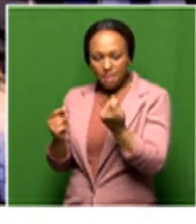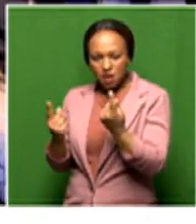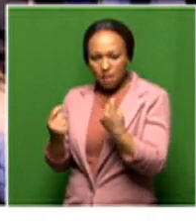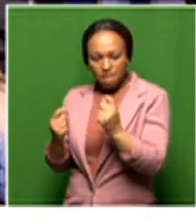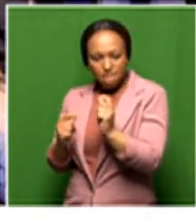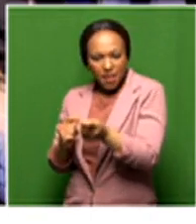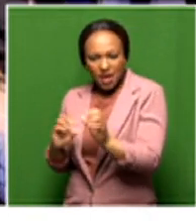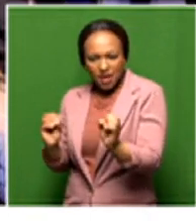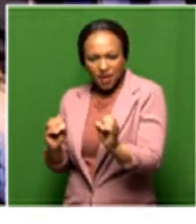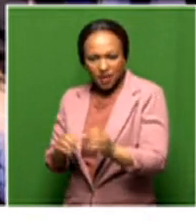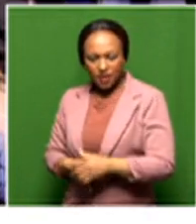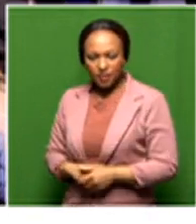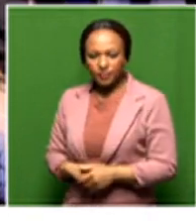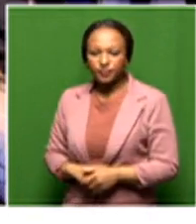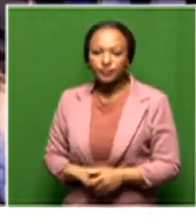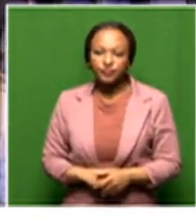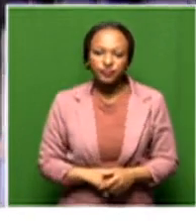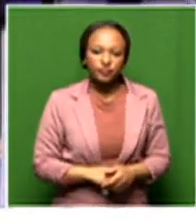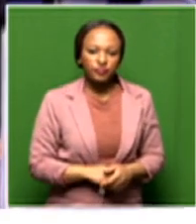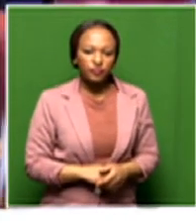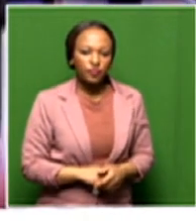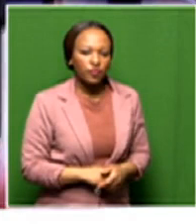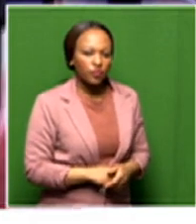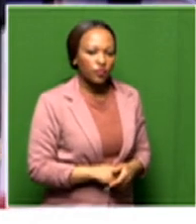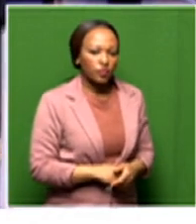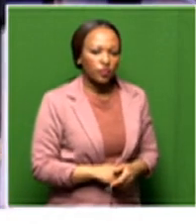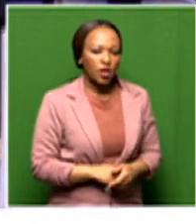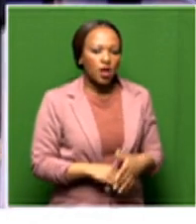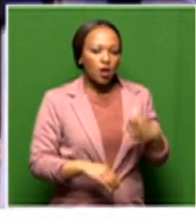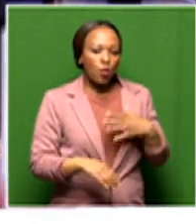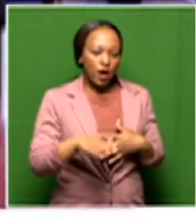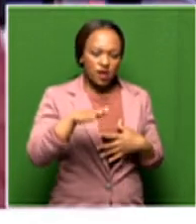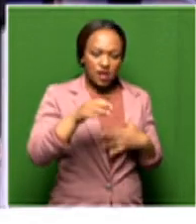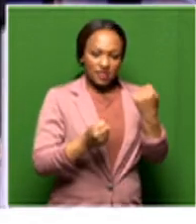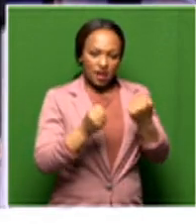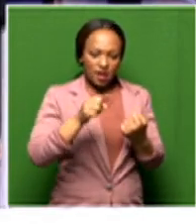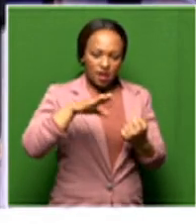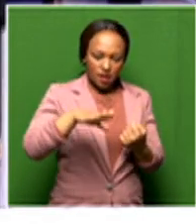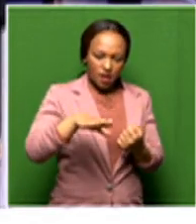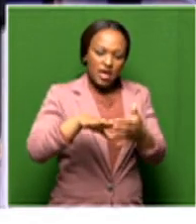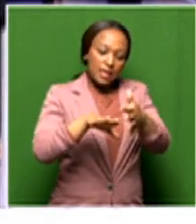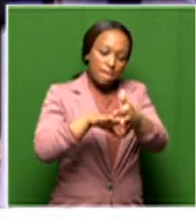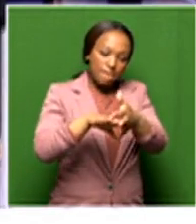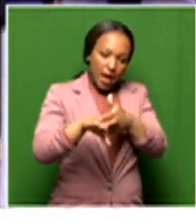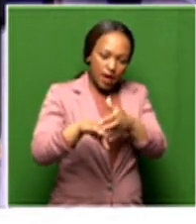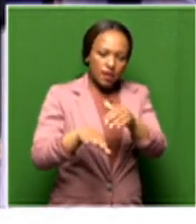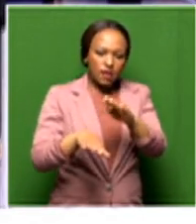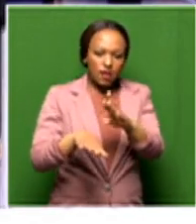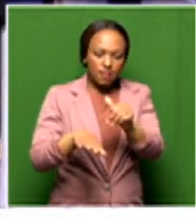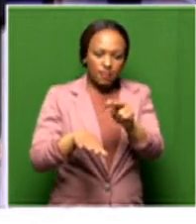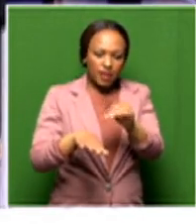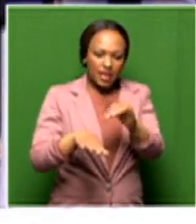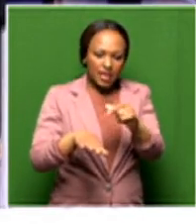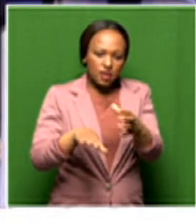The branding is for the branding of the loud hailers that sit on top of vehicles. Not the vehicles themselves. In